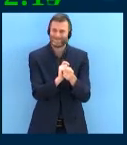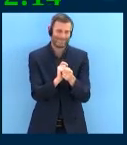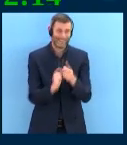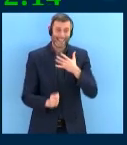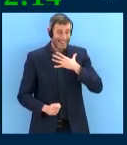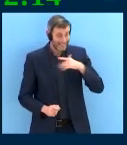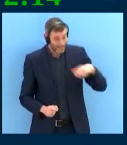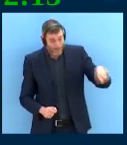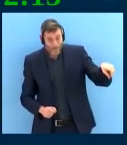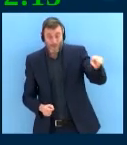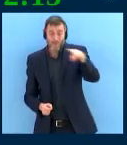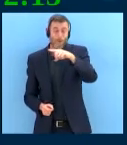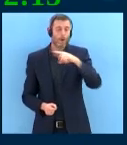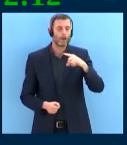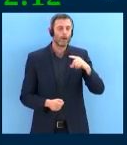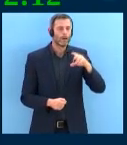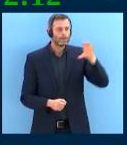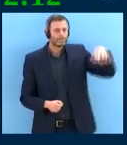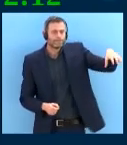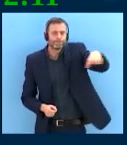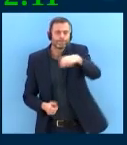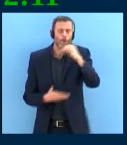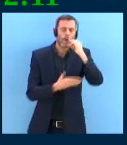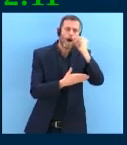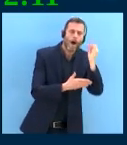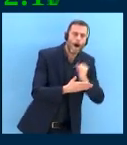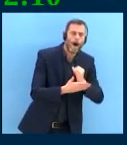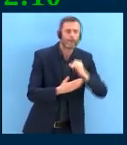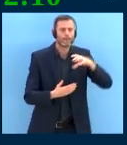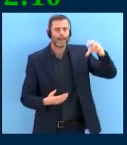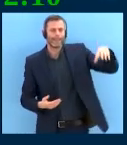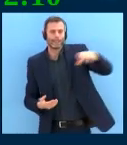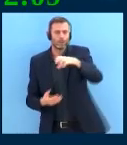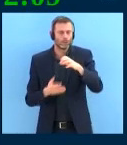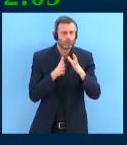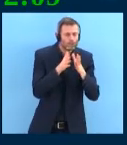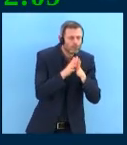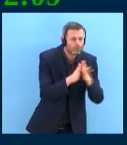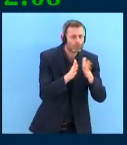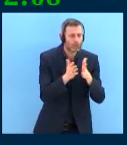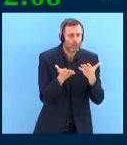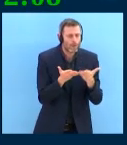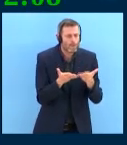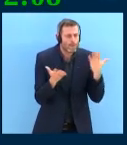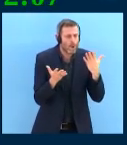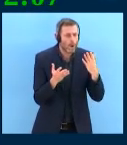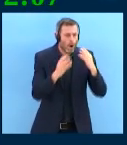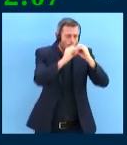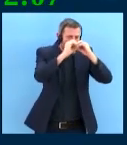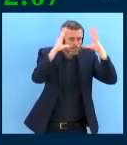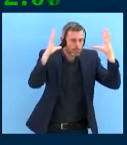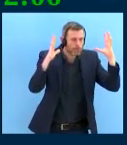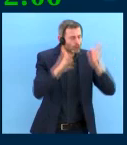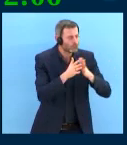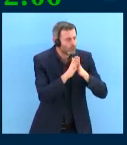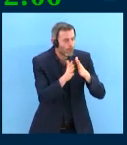institutions to do better, to tell richer, fuller stories, to reimagine what is displayed, who decides it, and